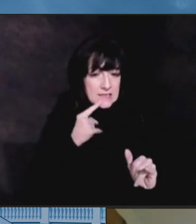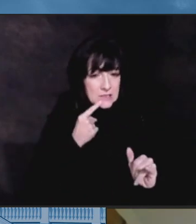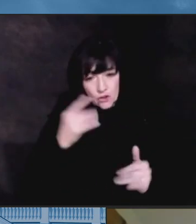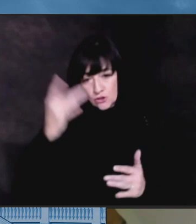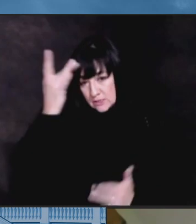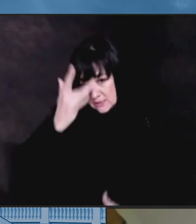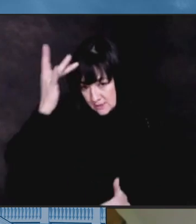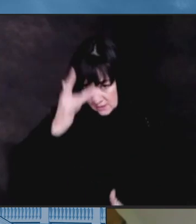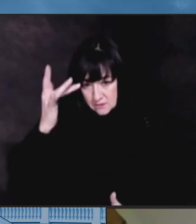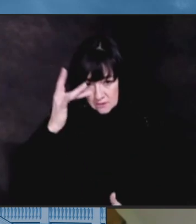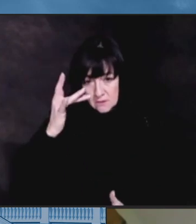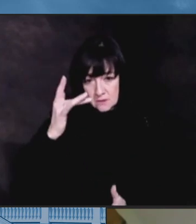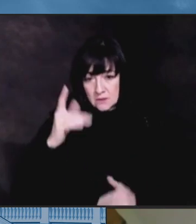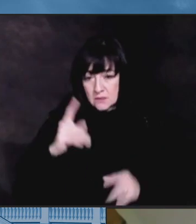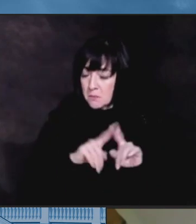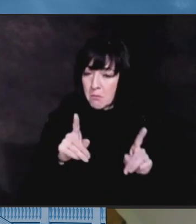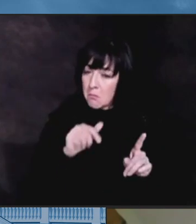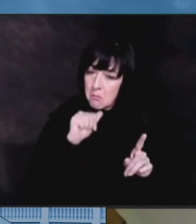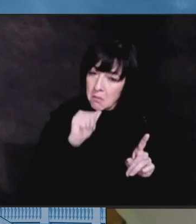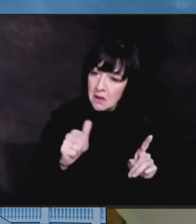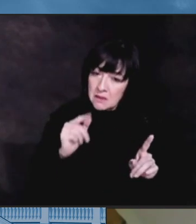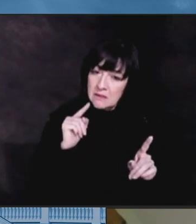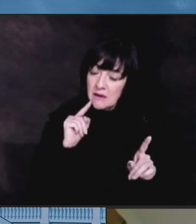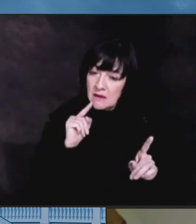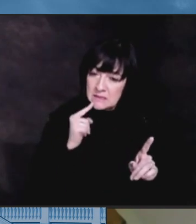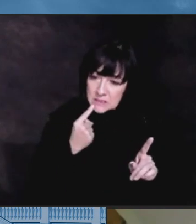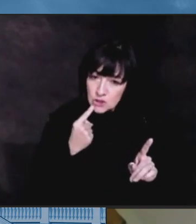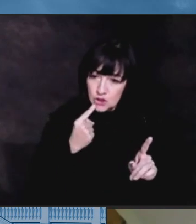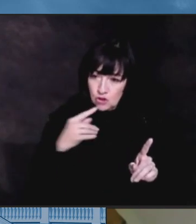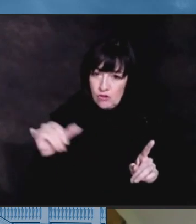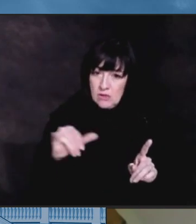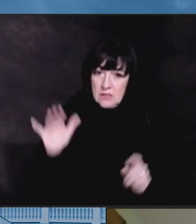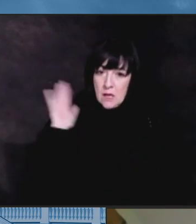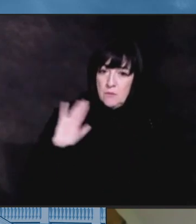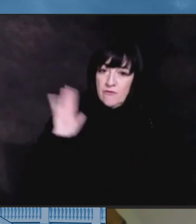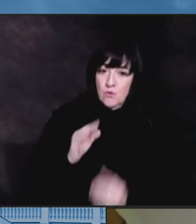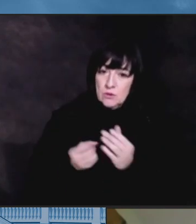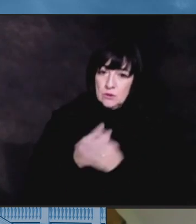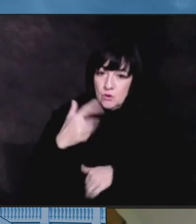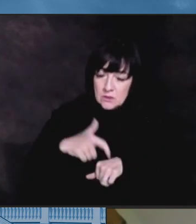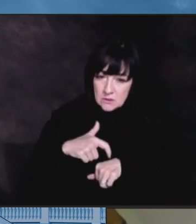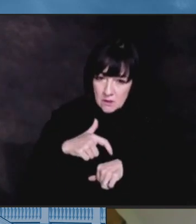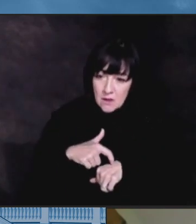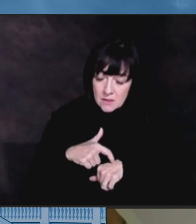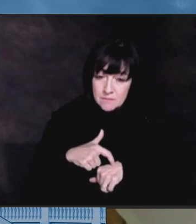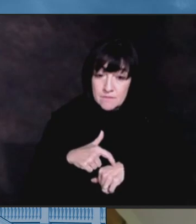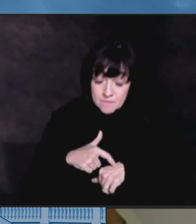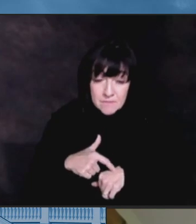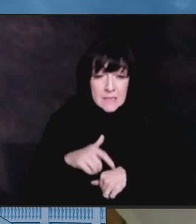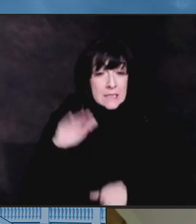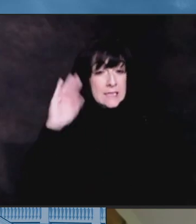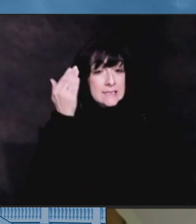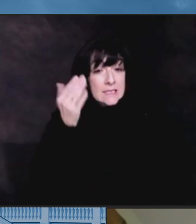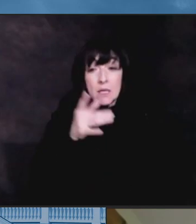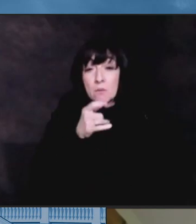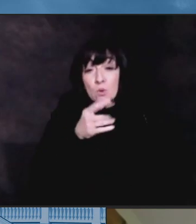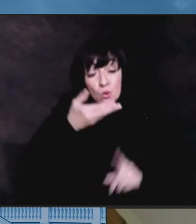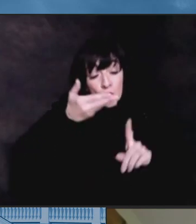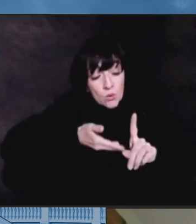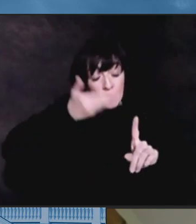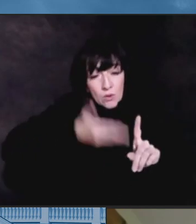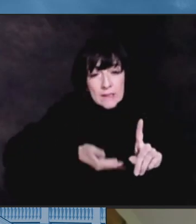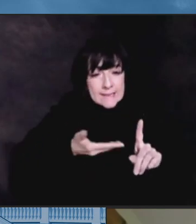as seriousness across the board as in the spring. And the demographic seems to be, reflective of the